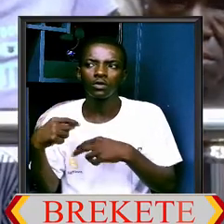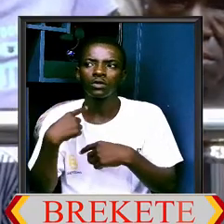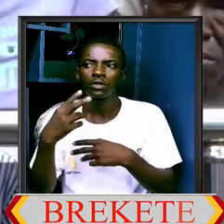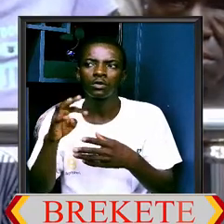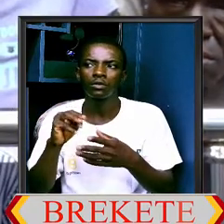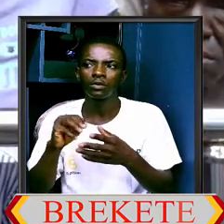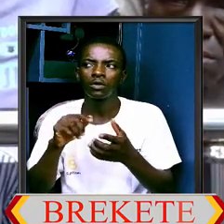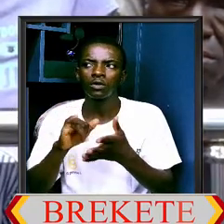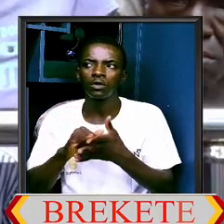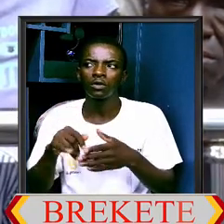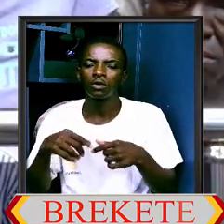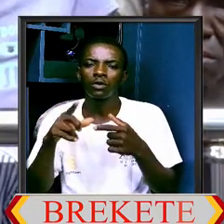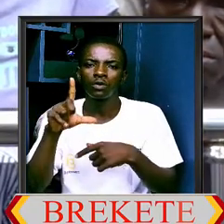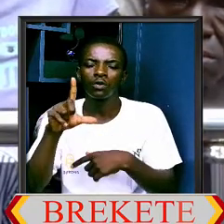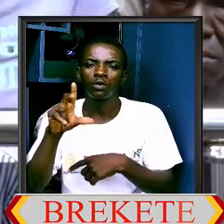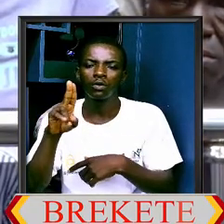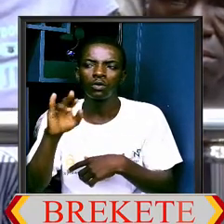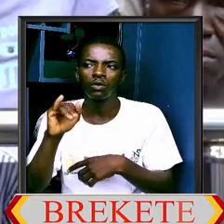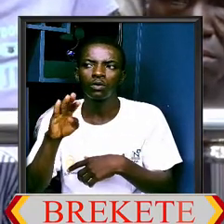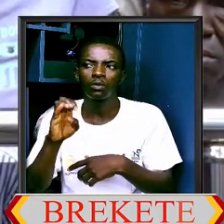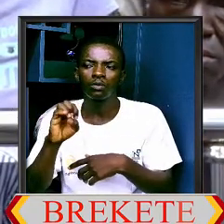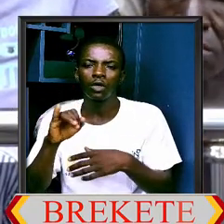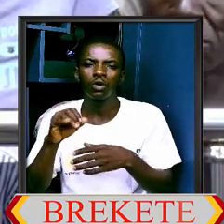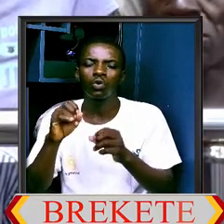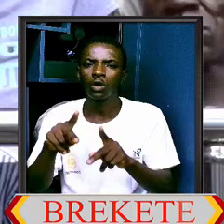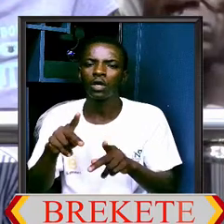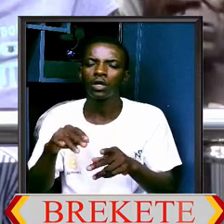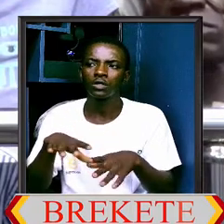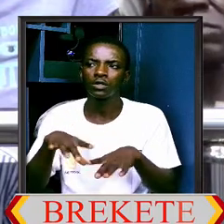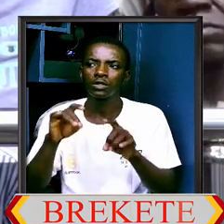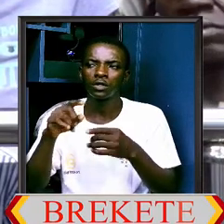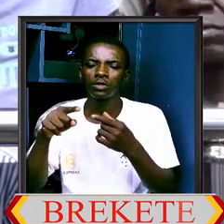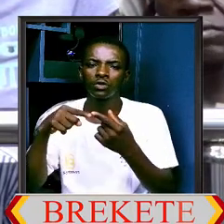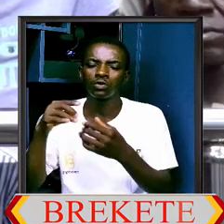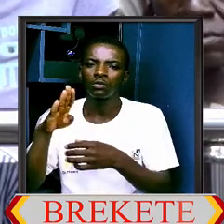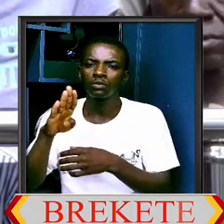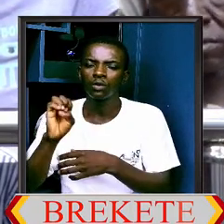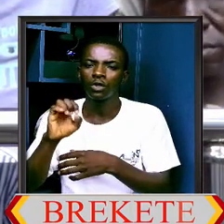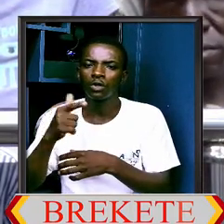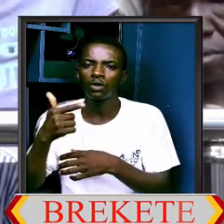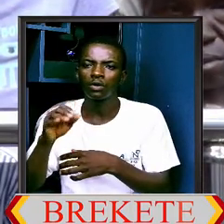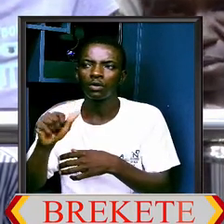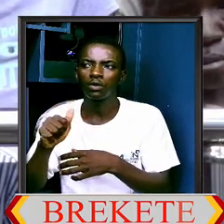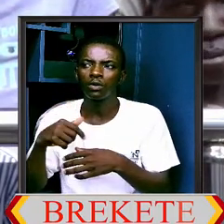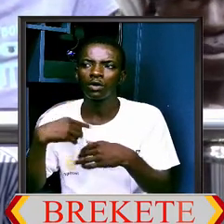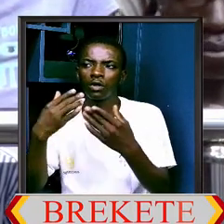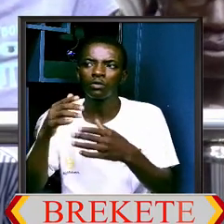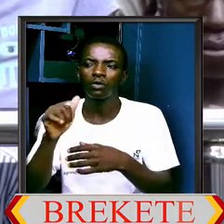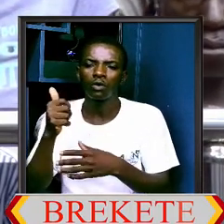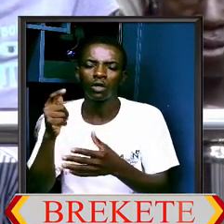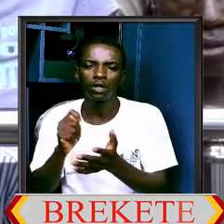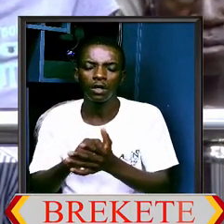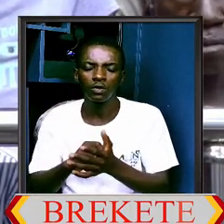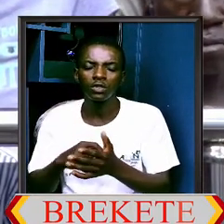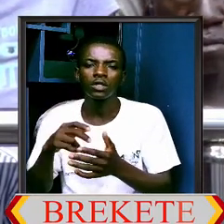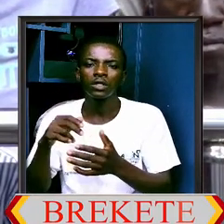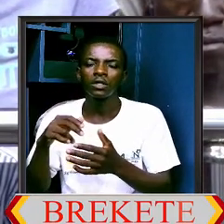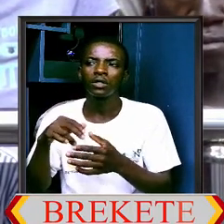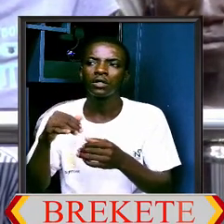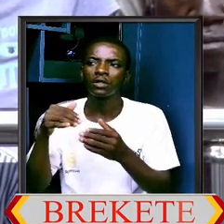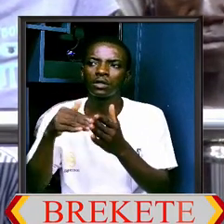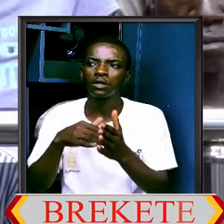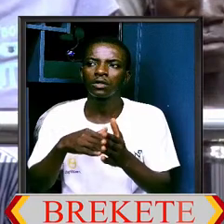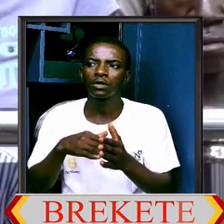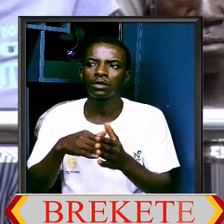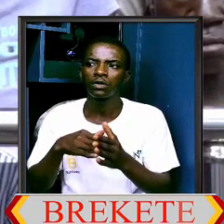told them that I'm going to Lube. And I say, okay, you take me to Bega and give me 1,000. Immediately we reach